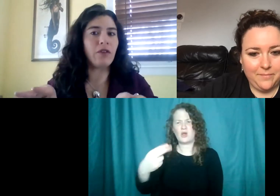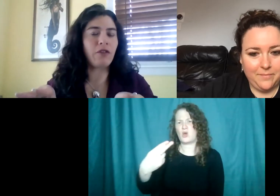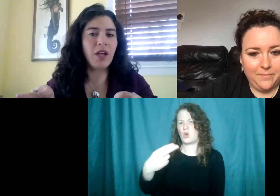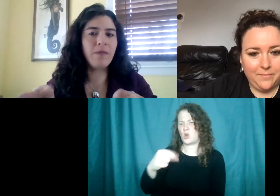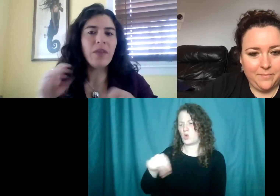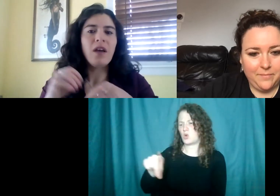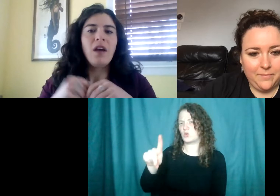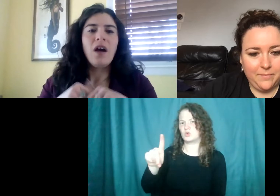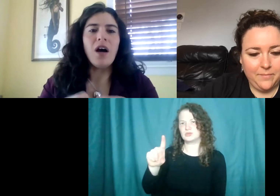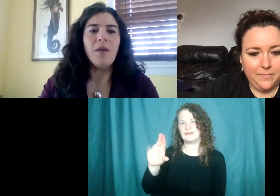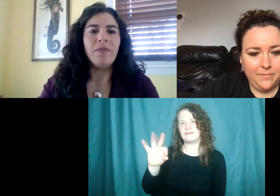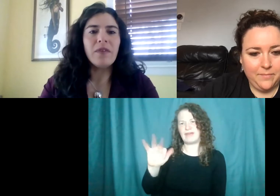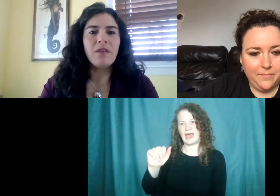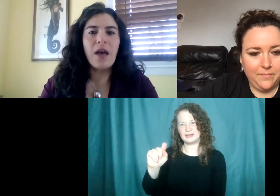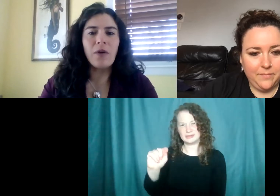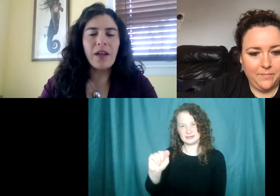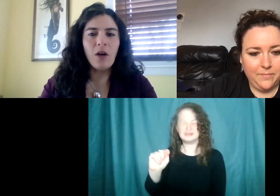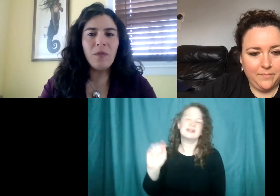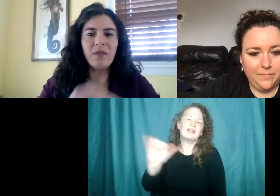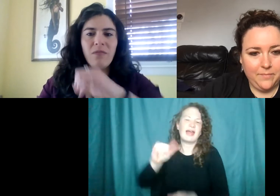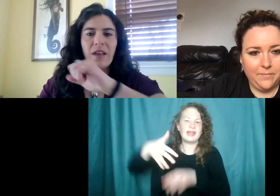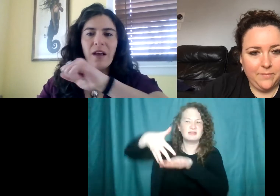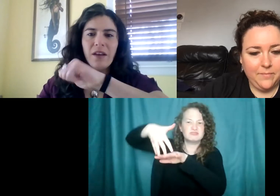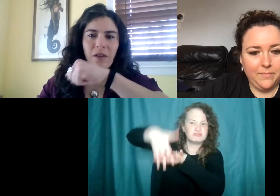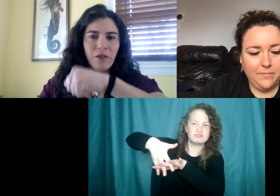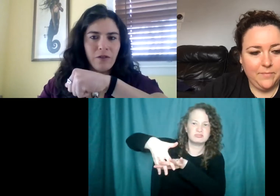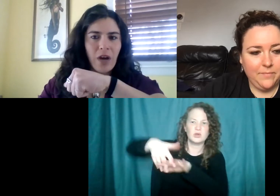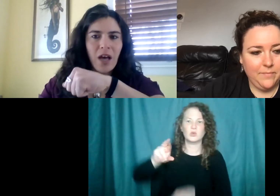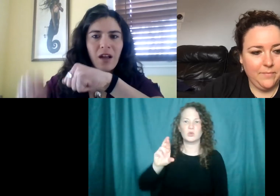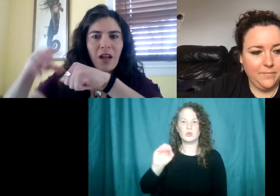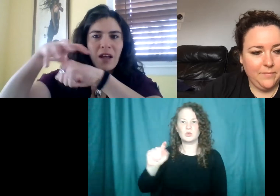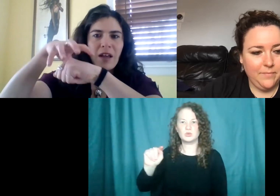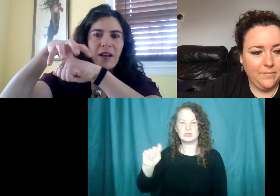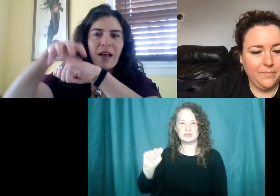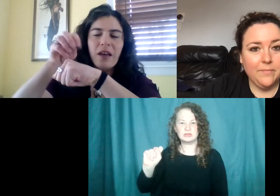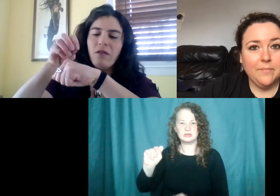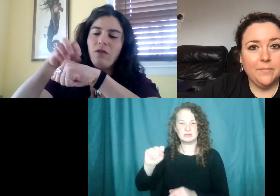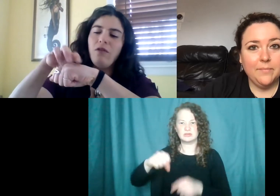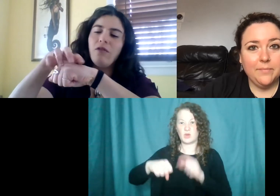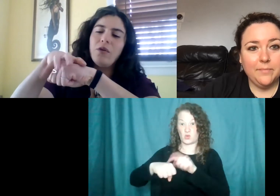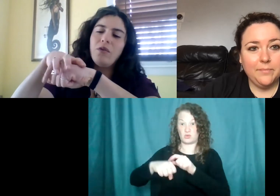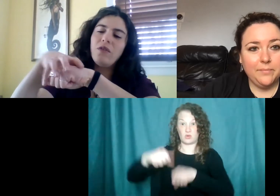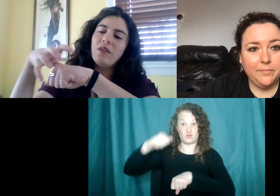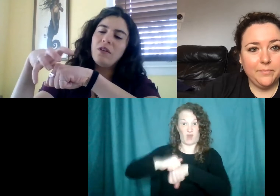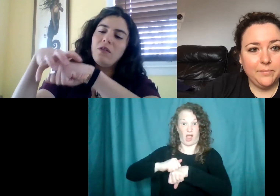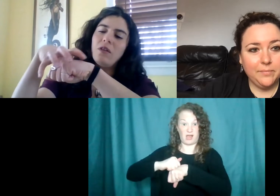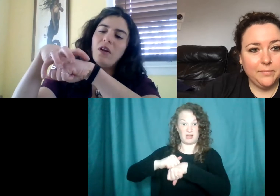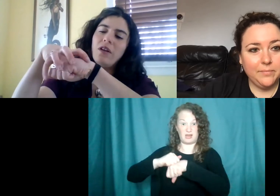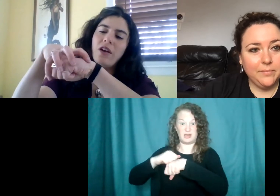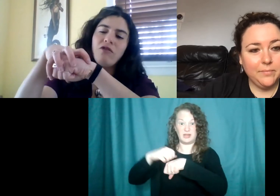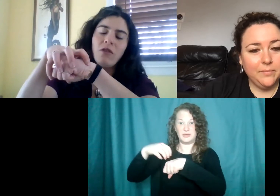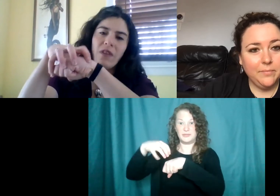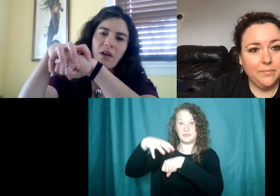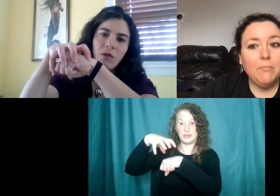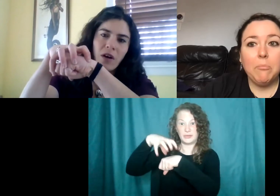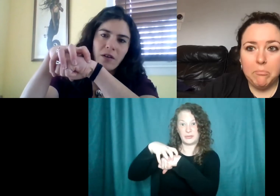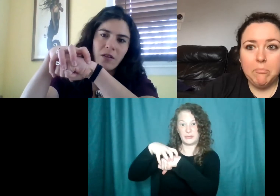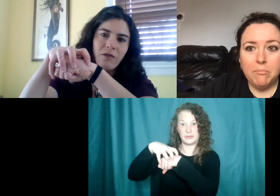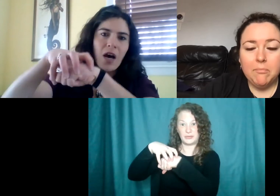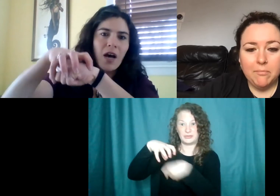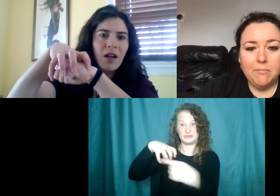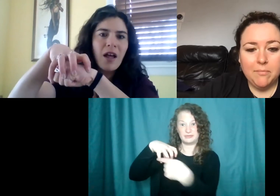of a tree. Our kelps, here's a rock. It kind of grows little tendrils that hold